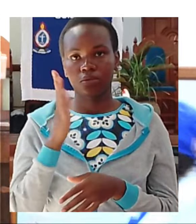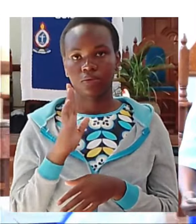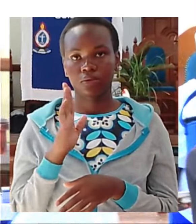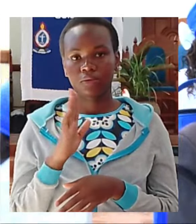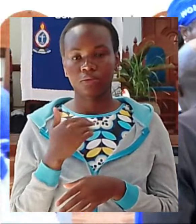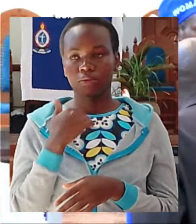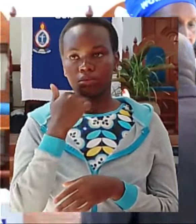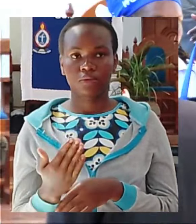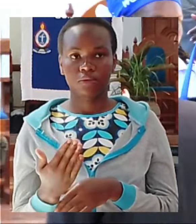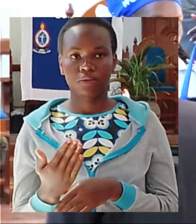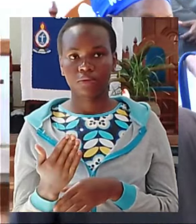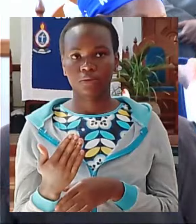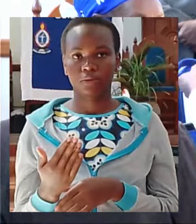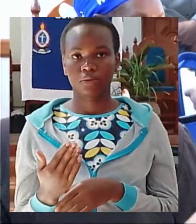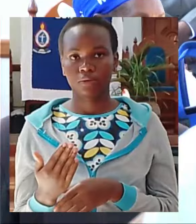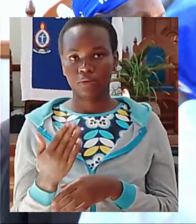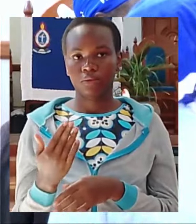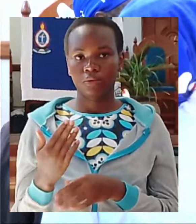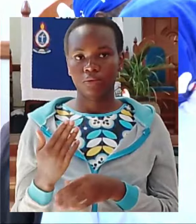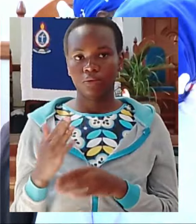na kunipa.